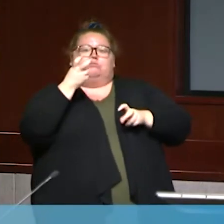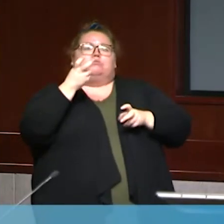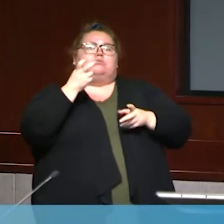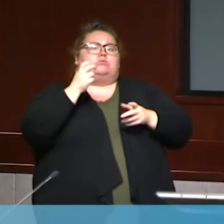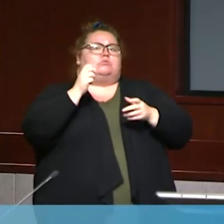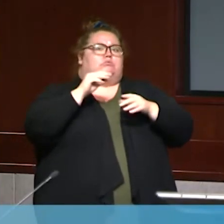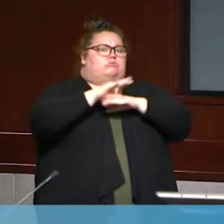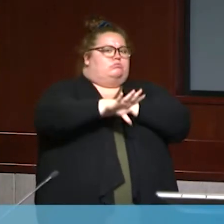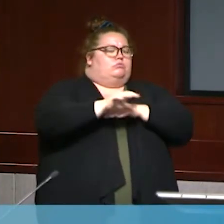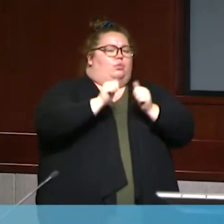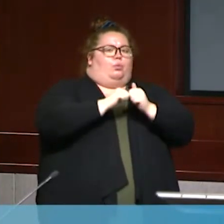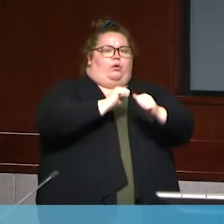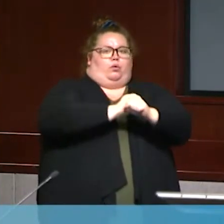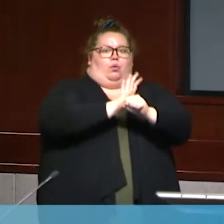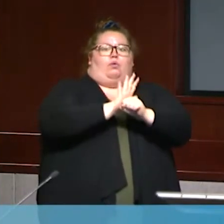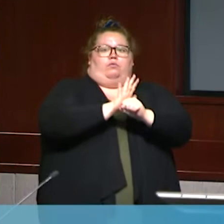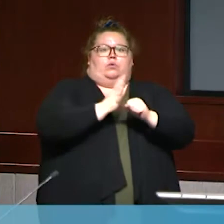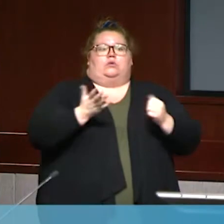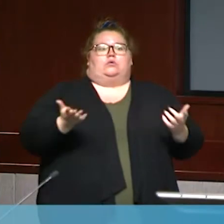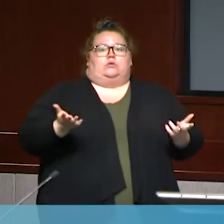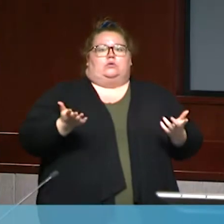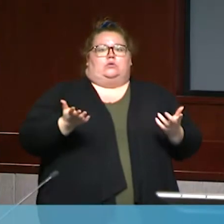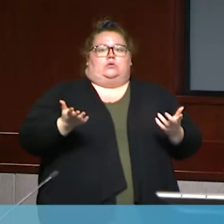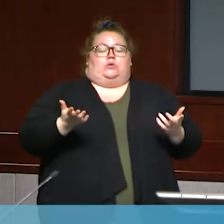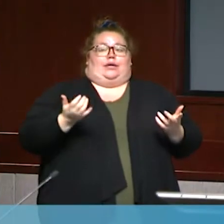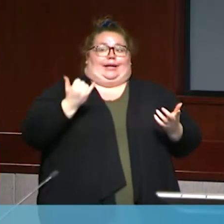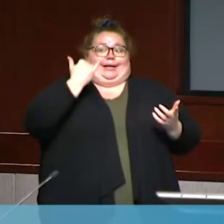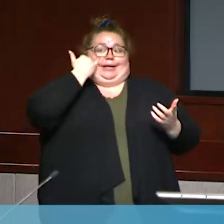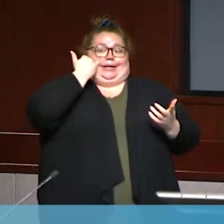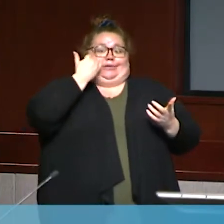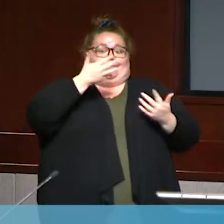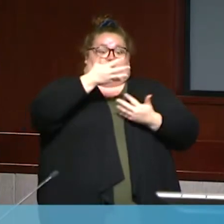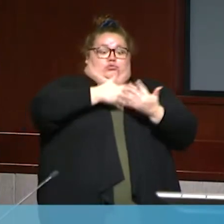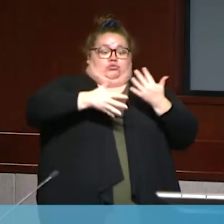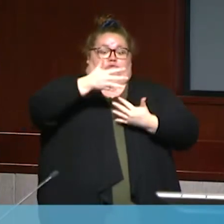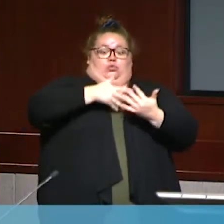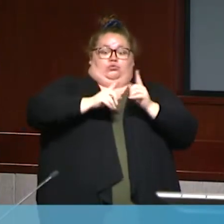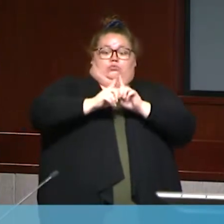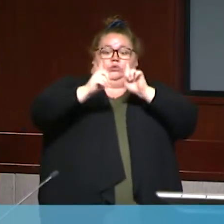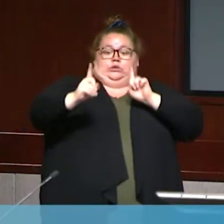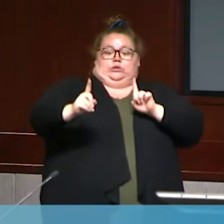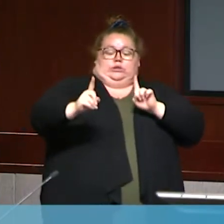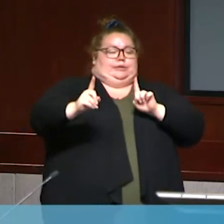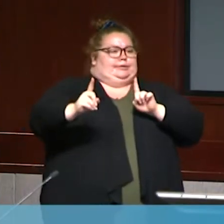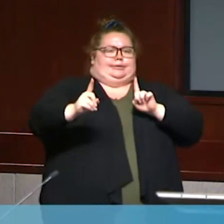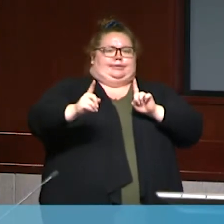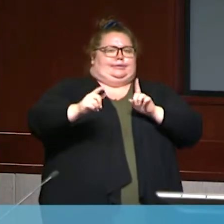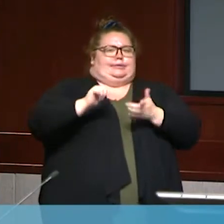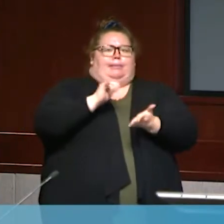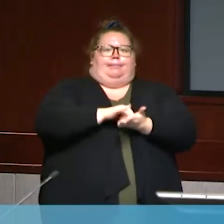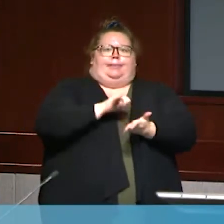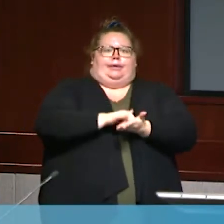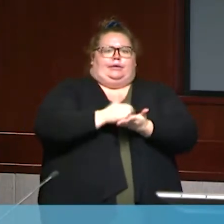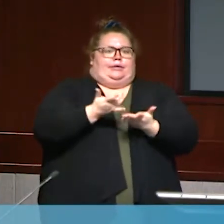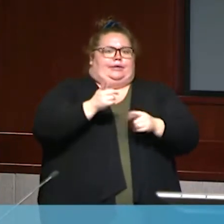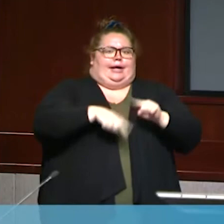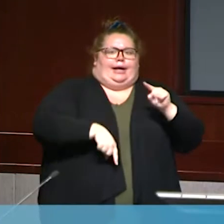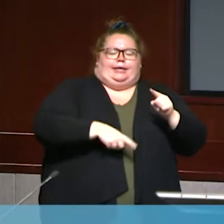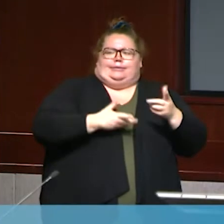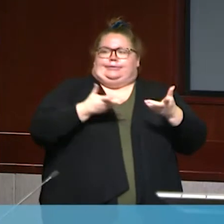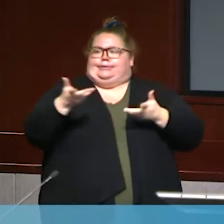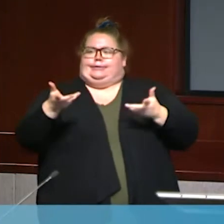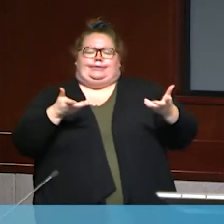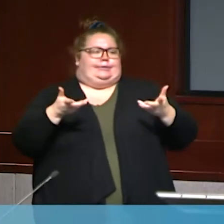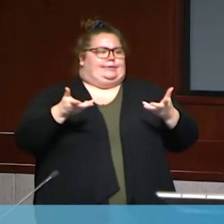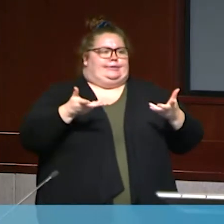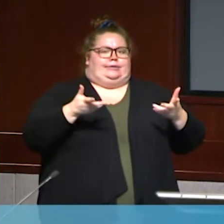this virus. If you cannot distance, if you cannot avoid a crowd of people, particularly people that you're